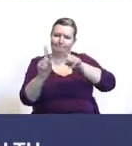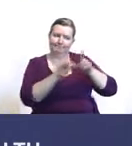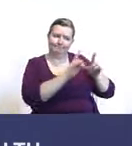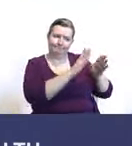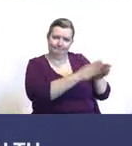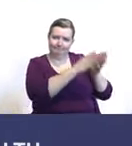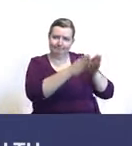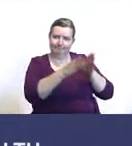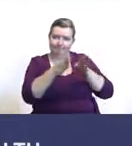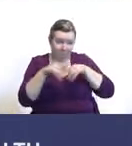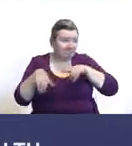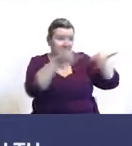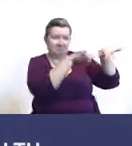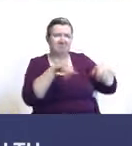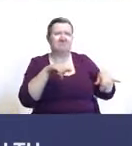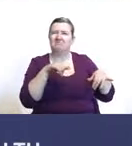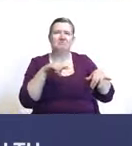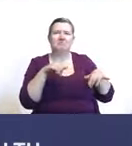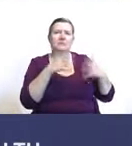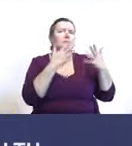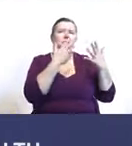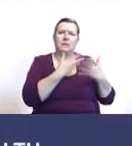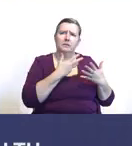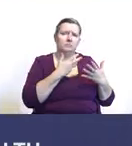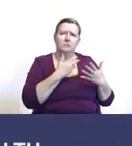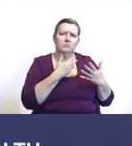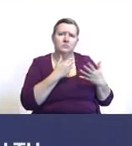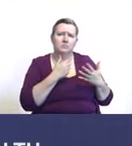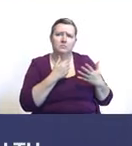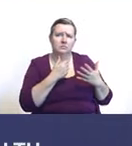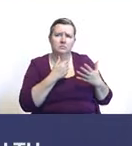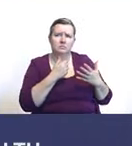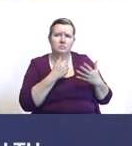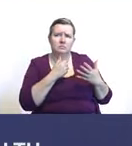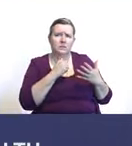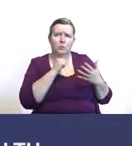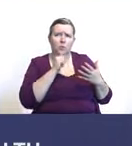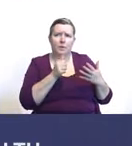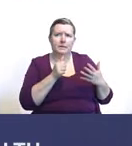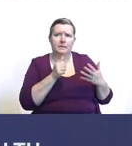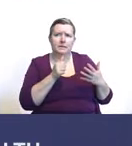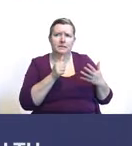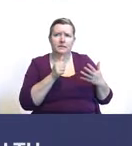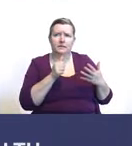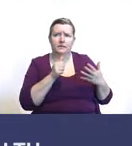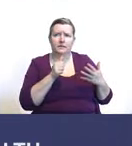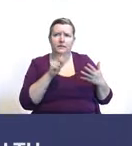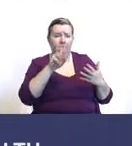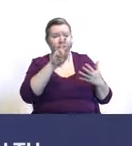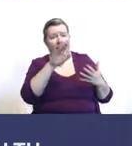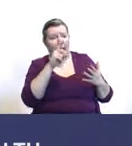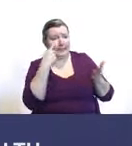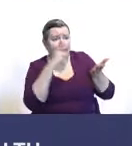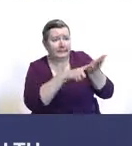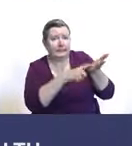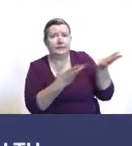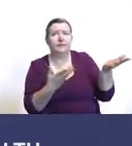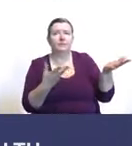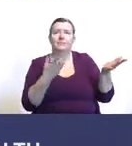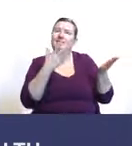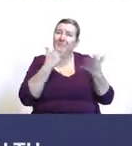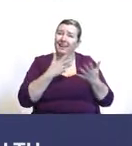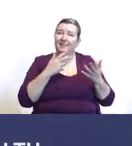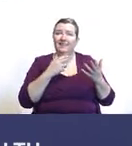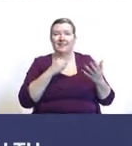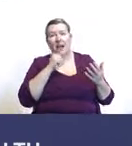Many of them, sadly, are not going to end up being valid for one reason or another, which is a sad result, not through any